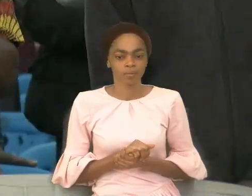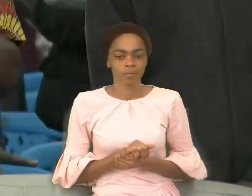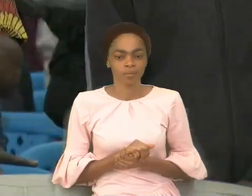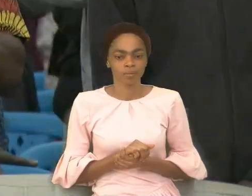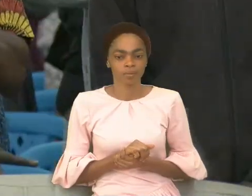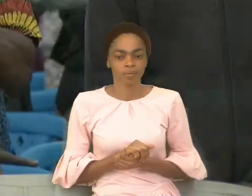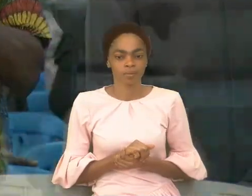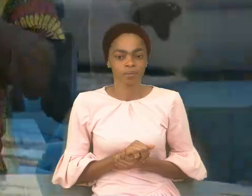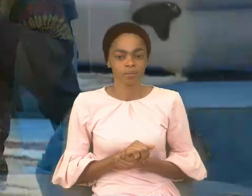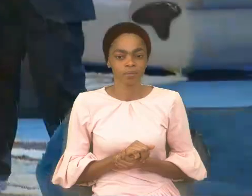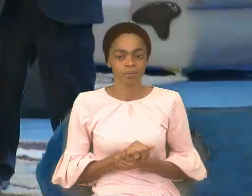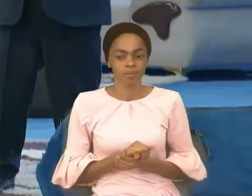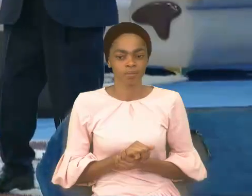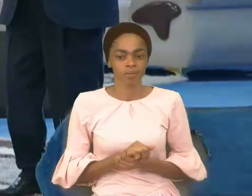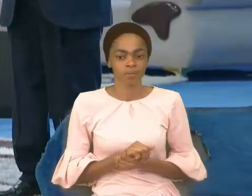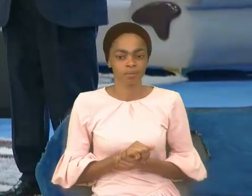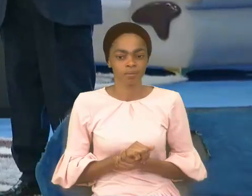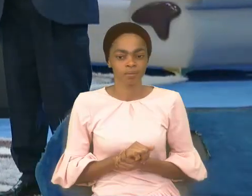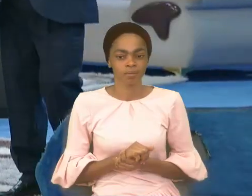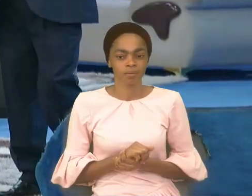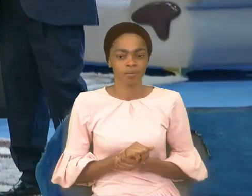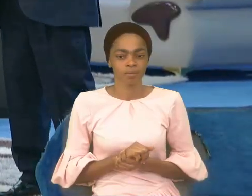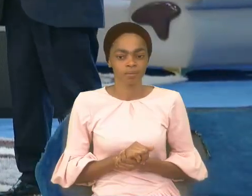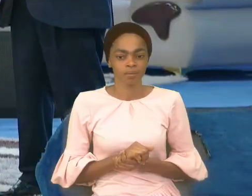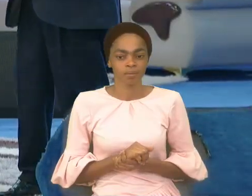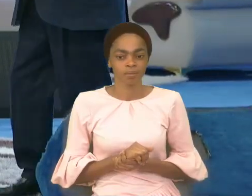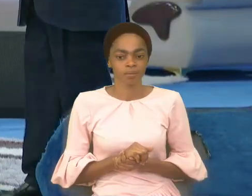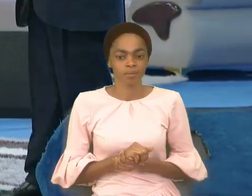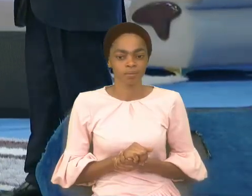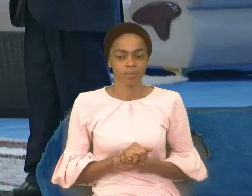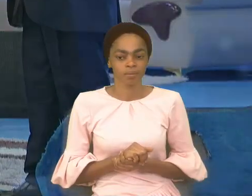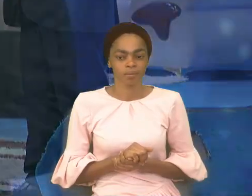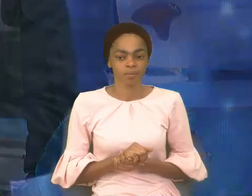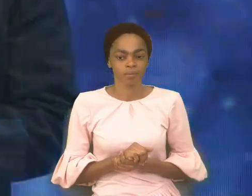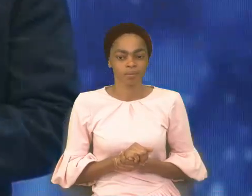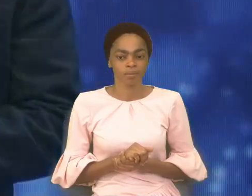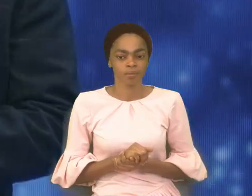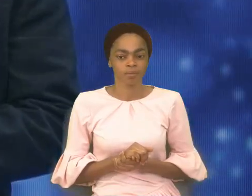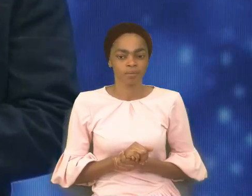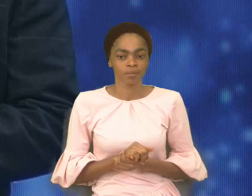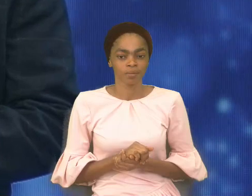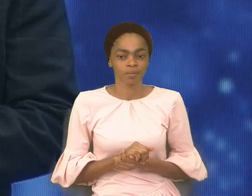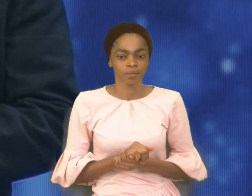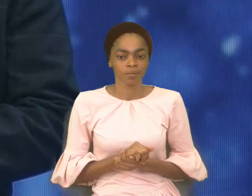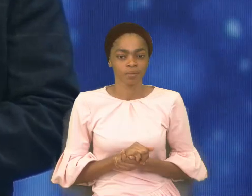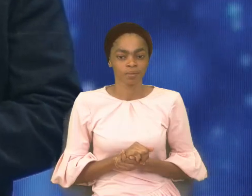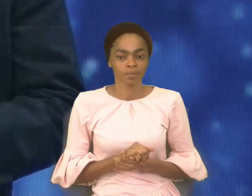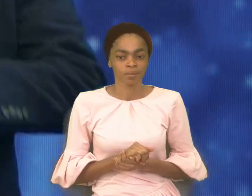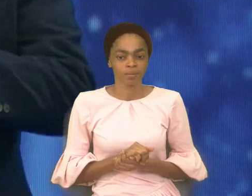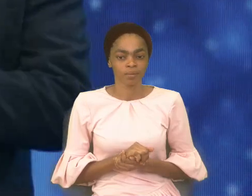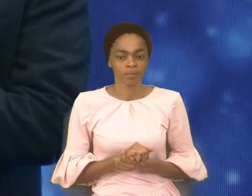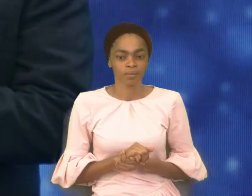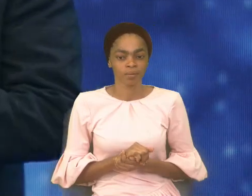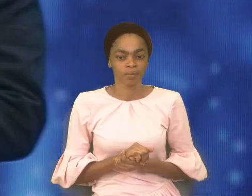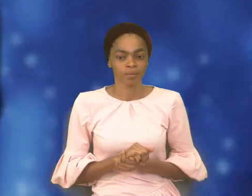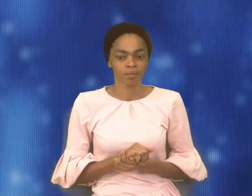location and online everywhere to a global retreat.